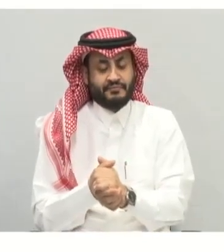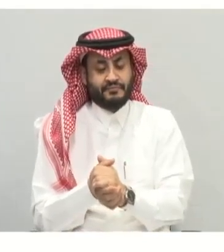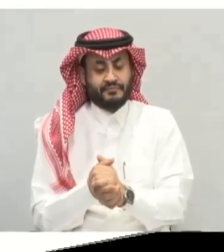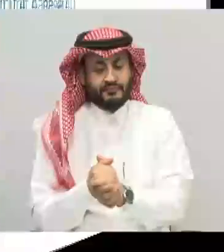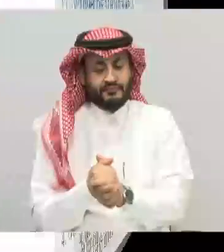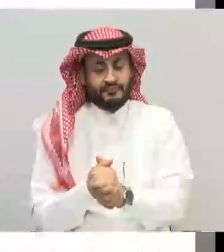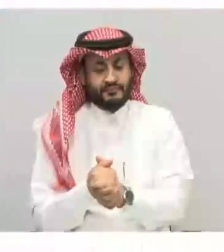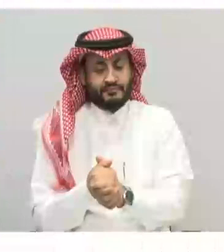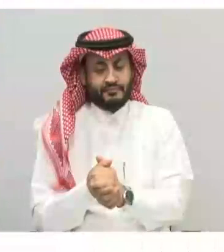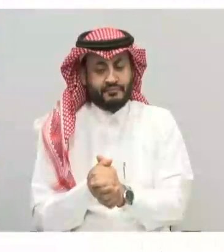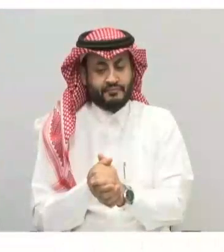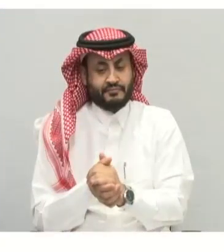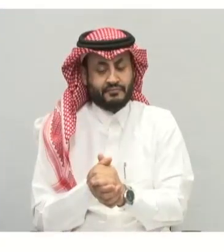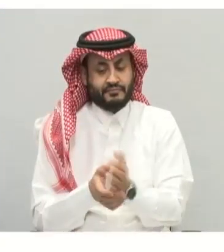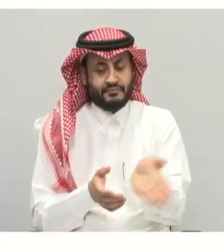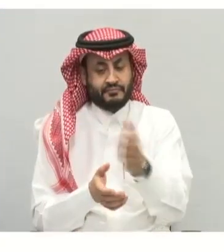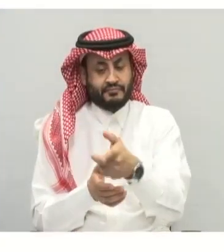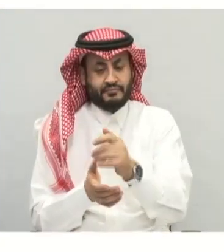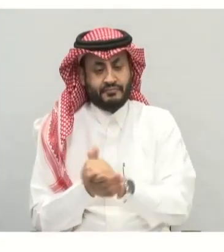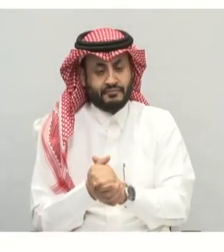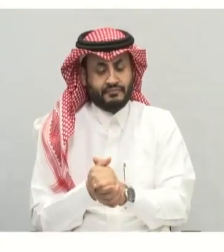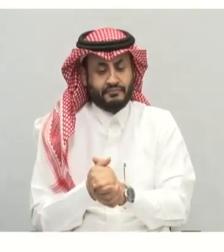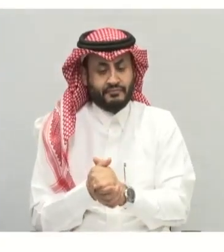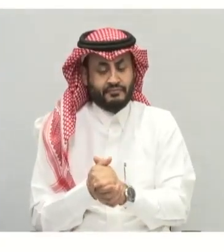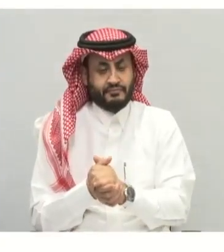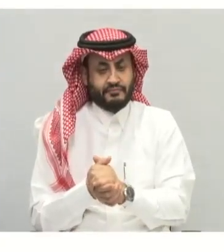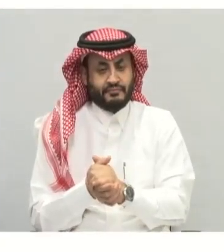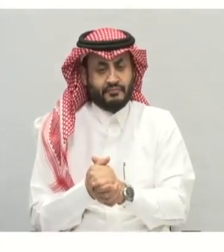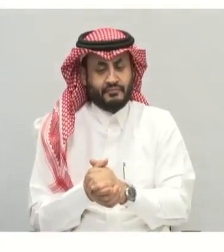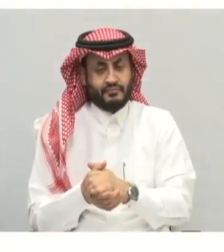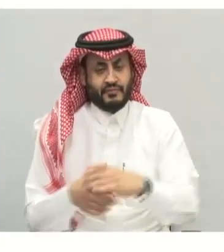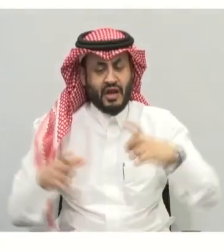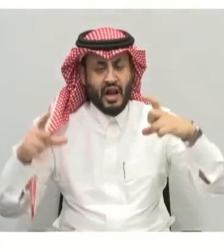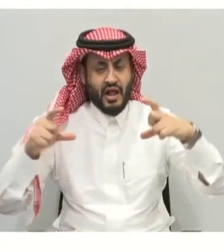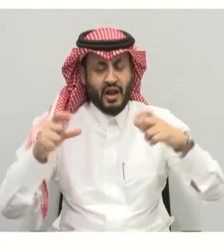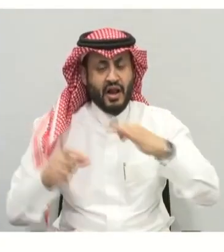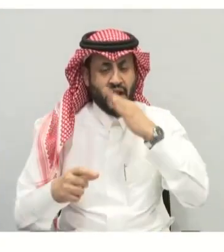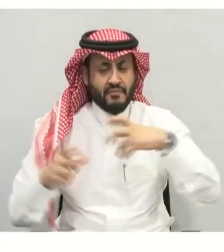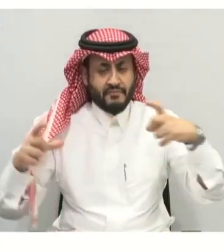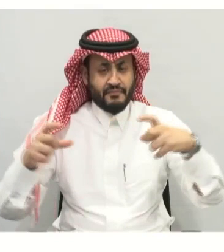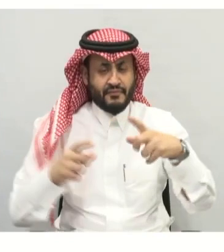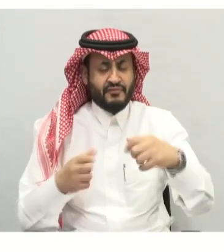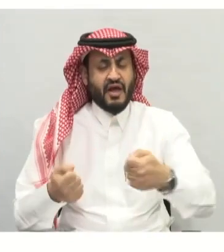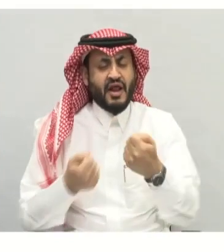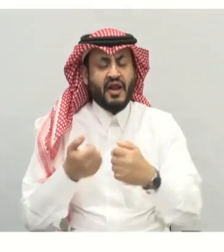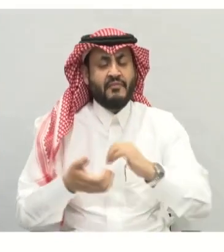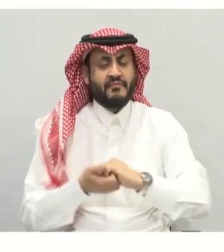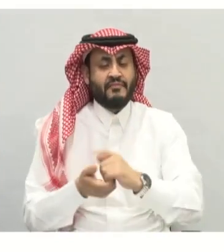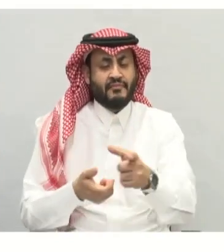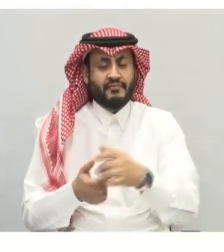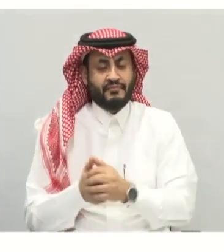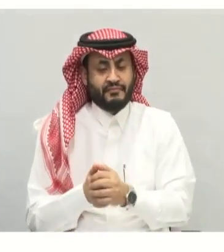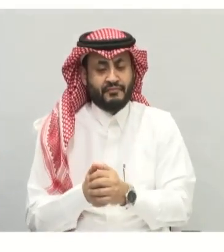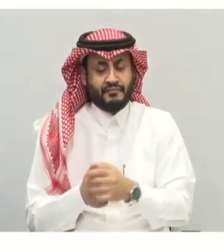d after this we went to language in context where we discussed with partner how people handling